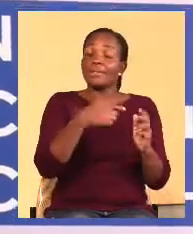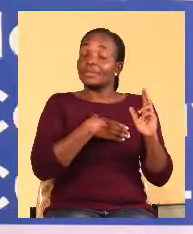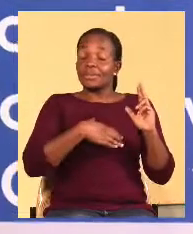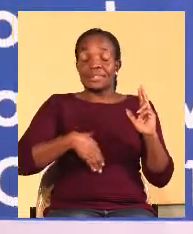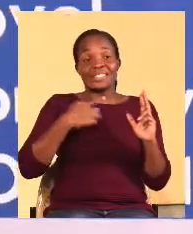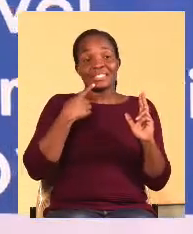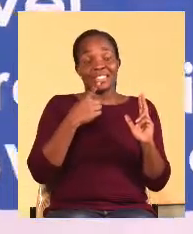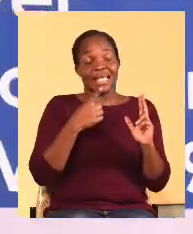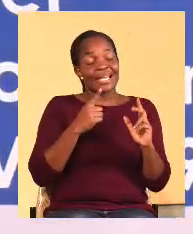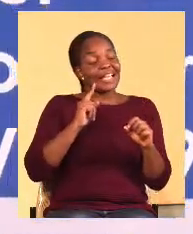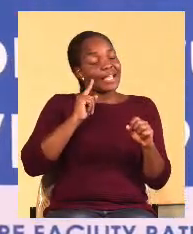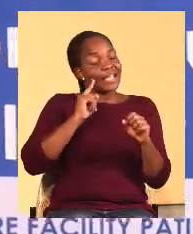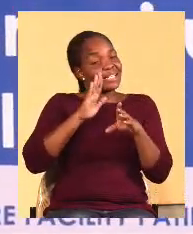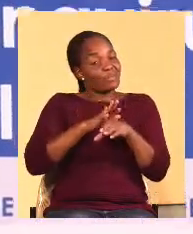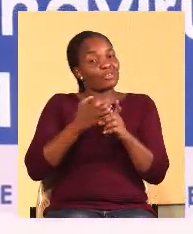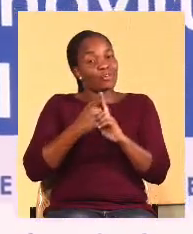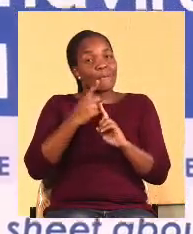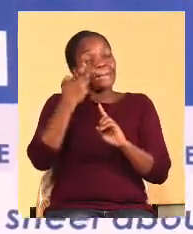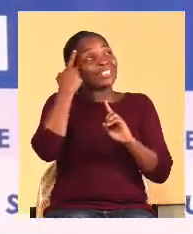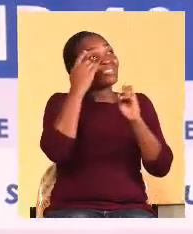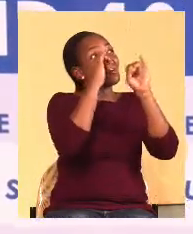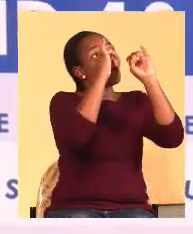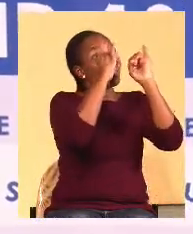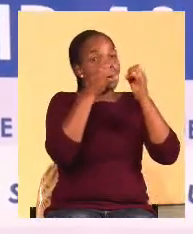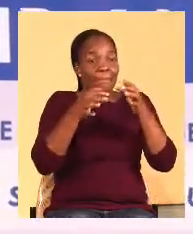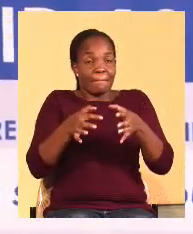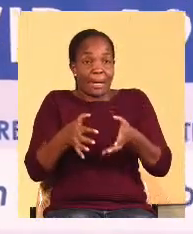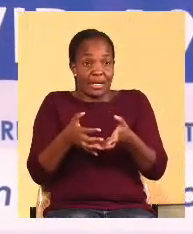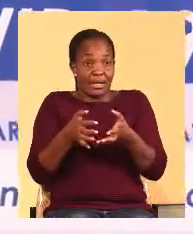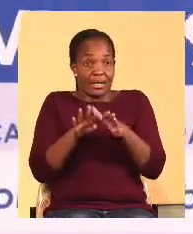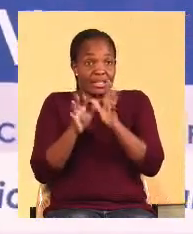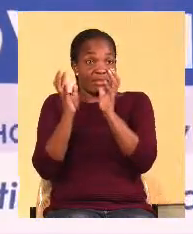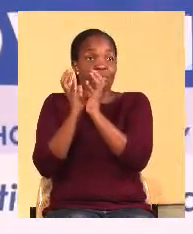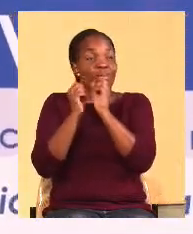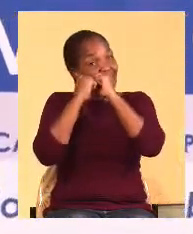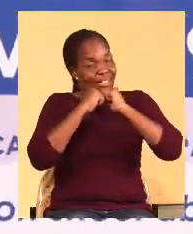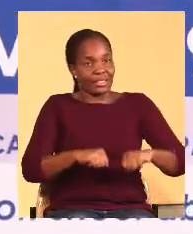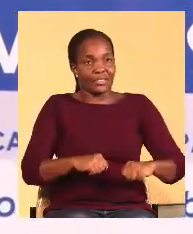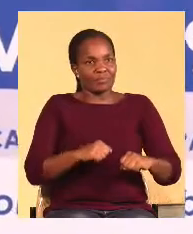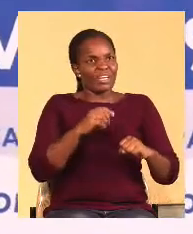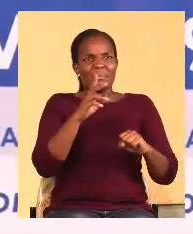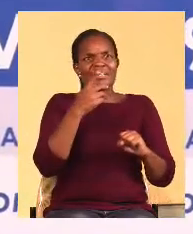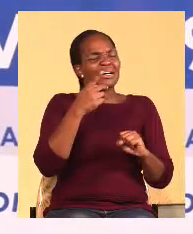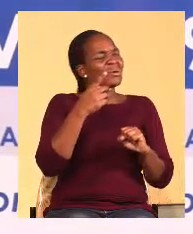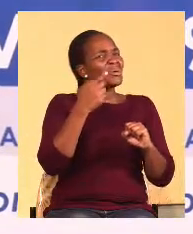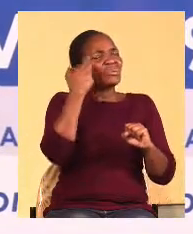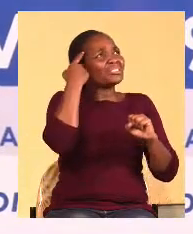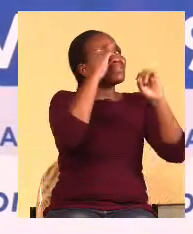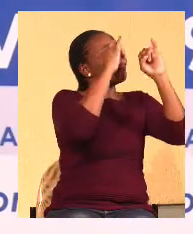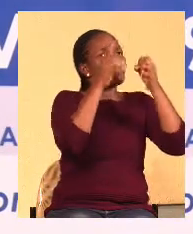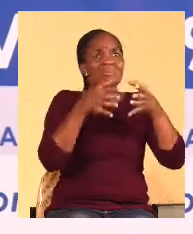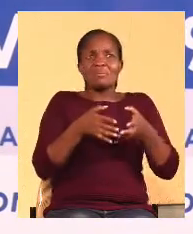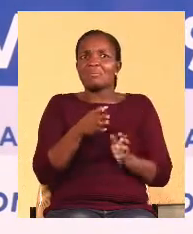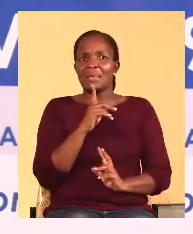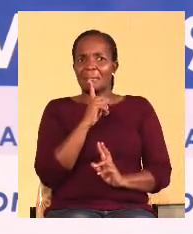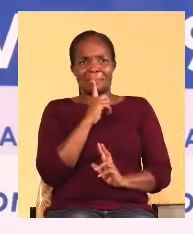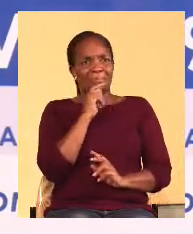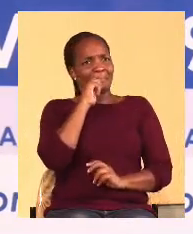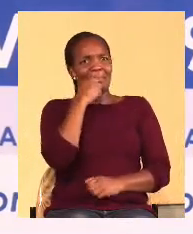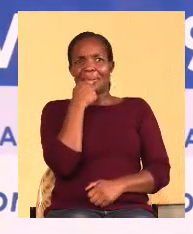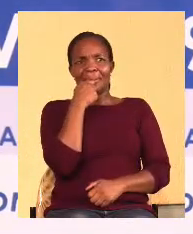by Ministry of Urban Rural Development, who hasn't said anything since the president's speech. I'm asking, should citizens